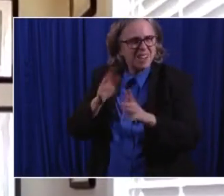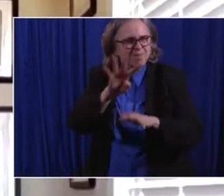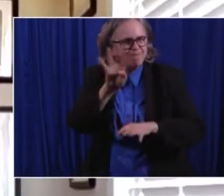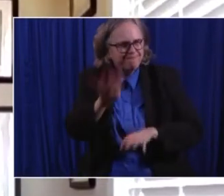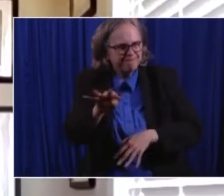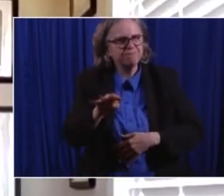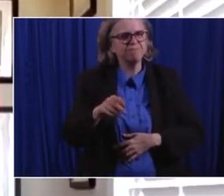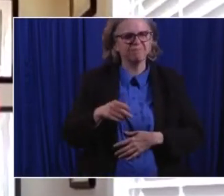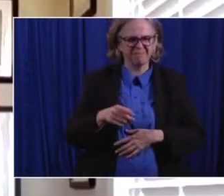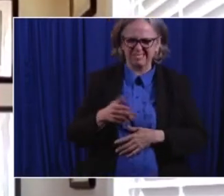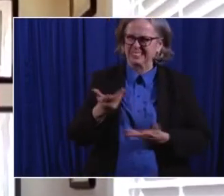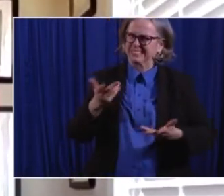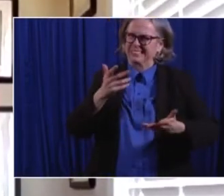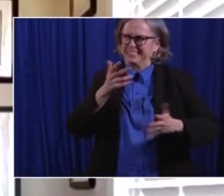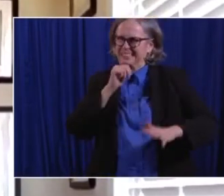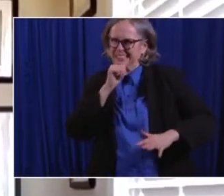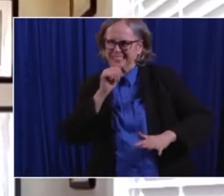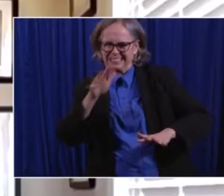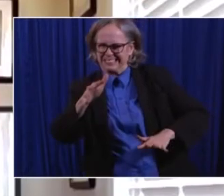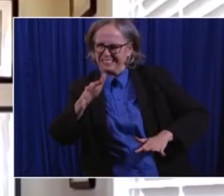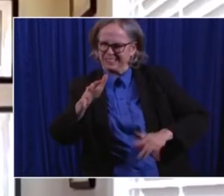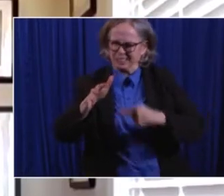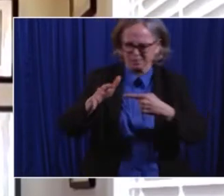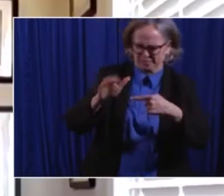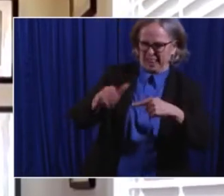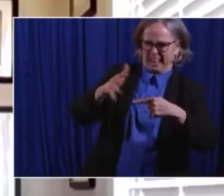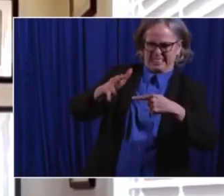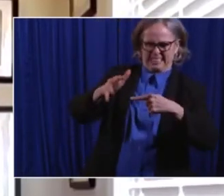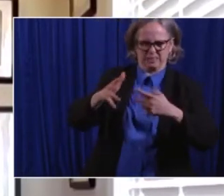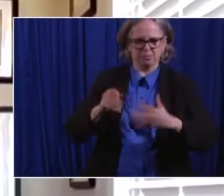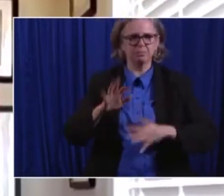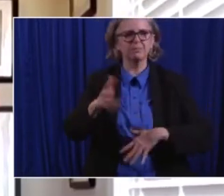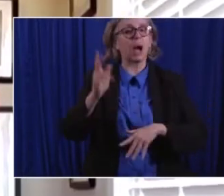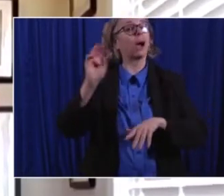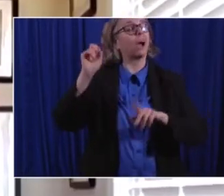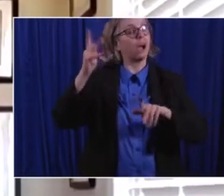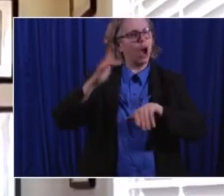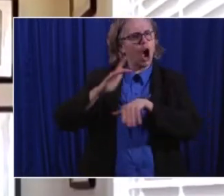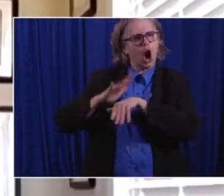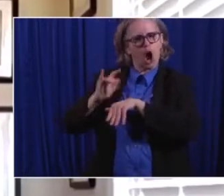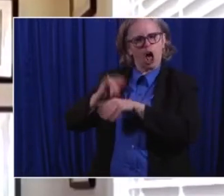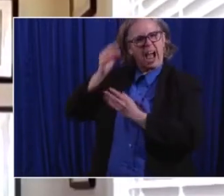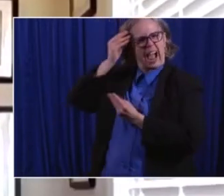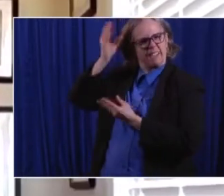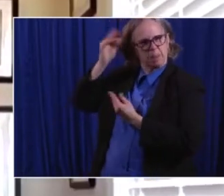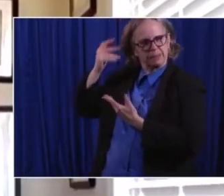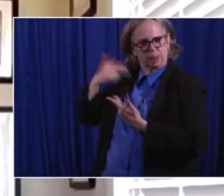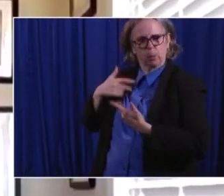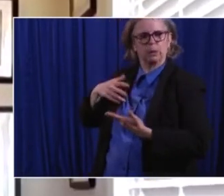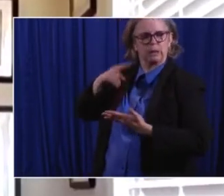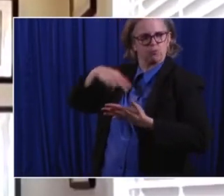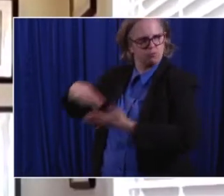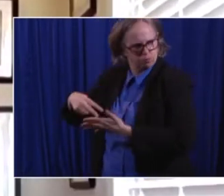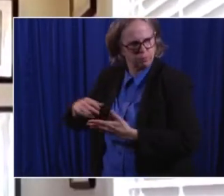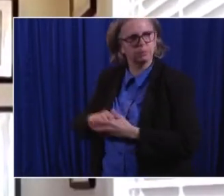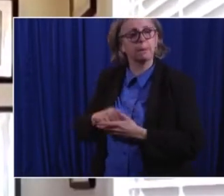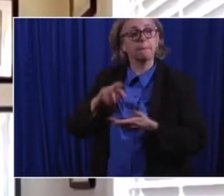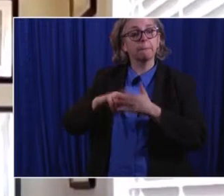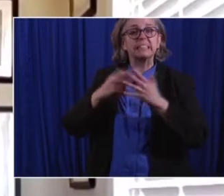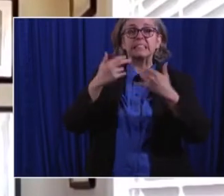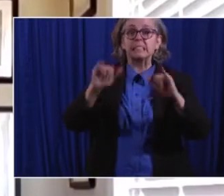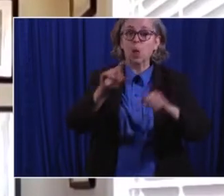severe illness. But again, I want to emphasize, even in that early information, 100% effective for hospitalization and